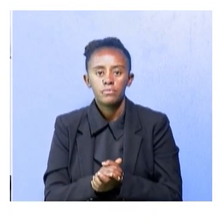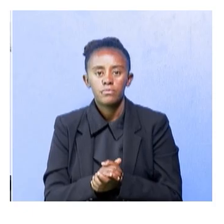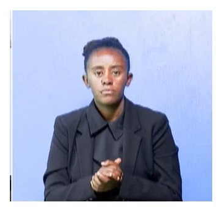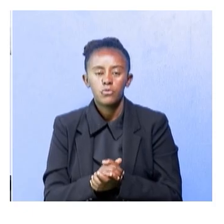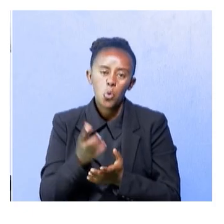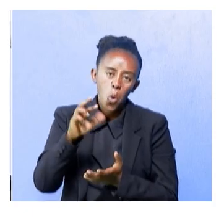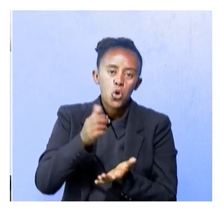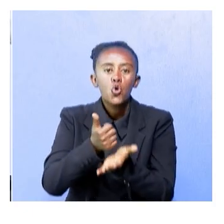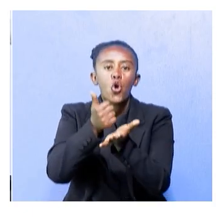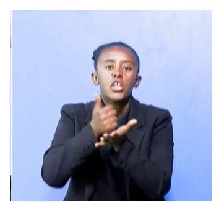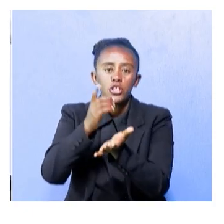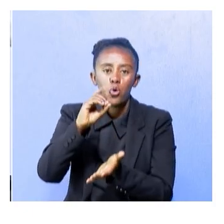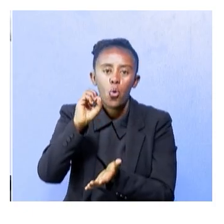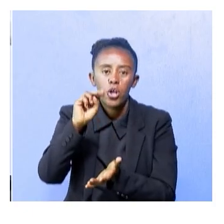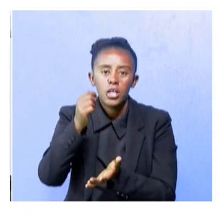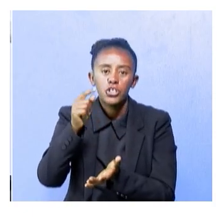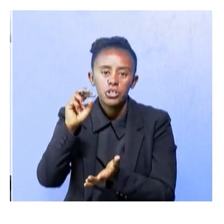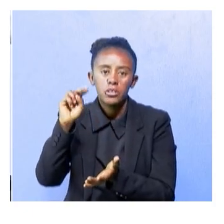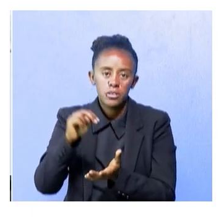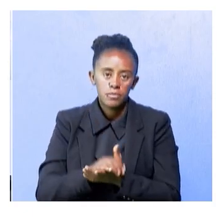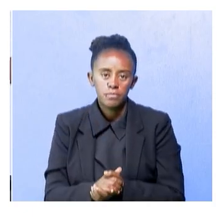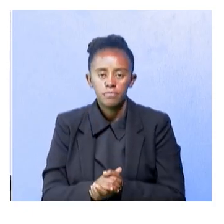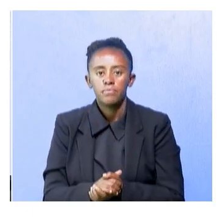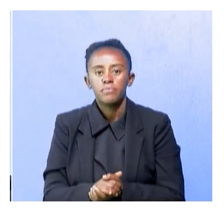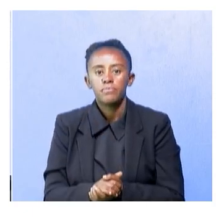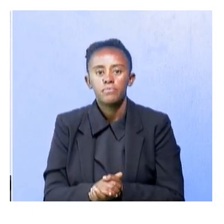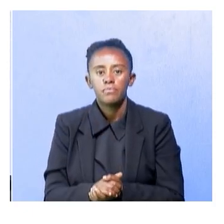Or donation, possible.